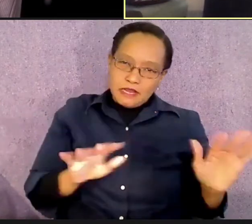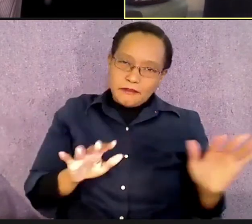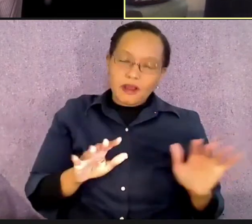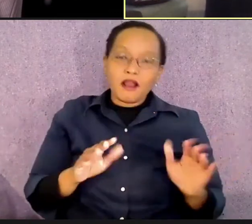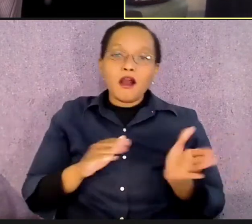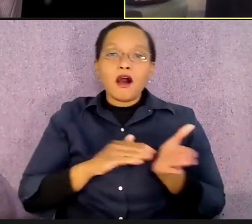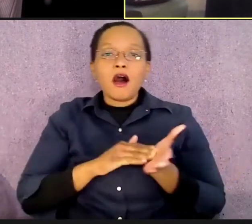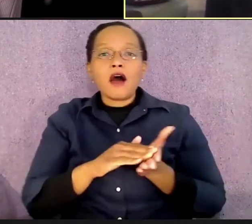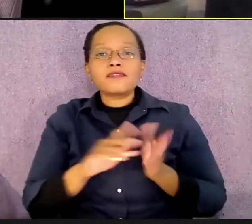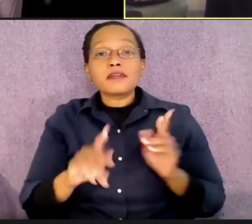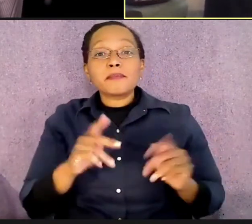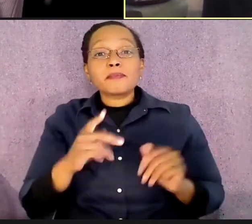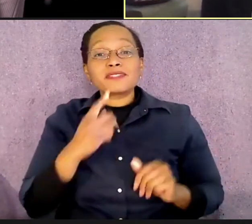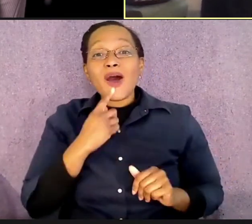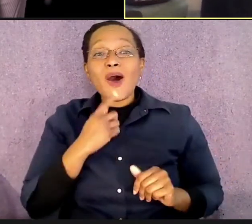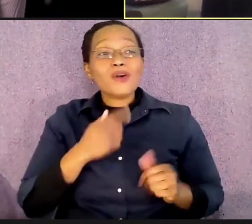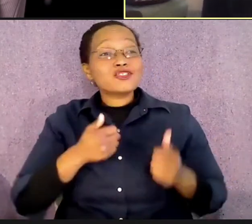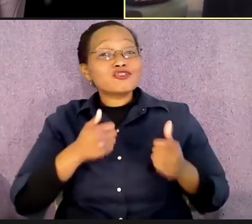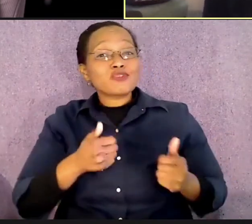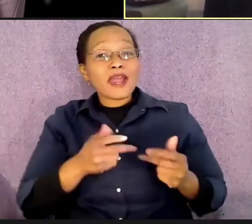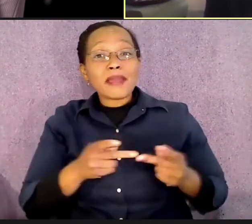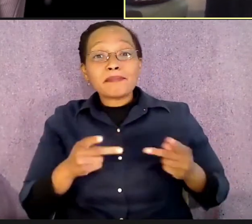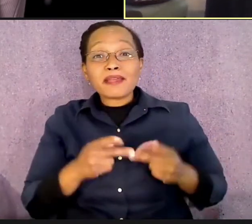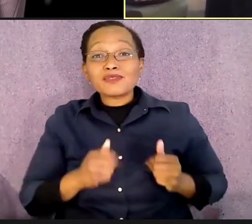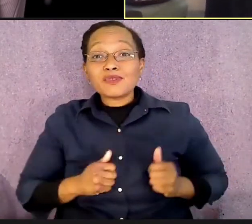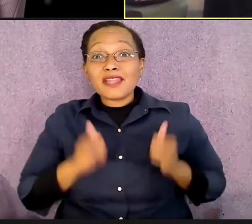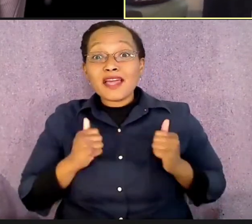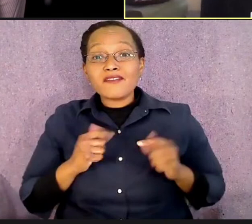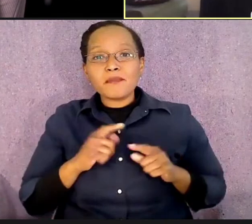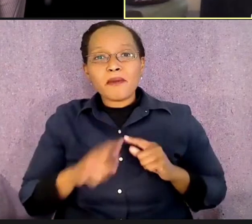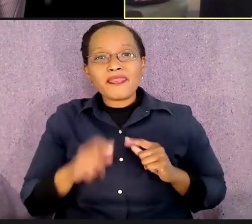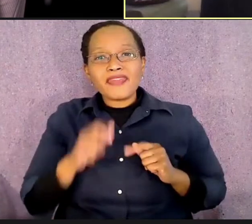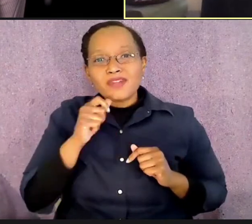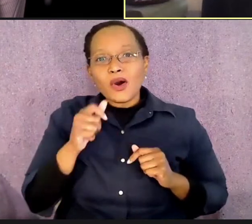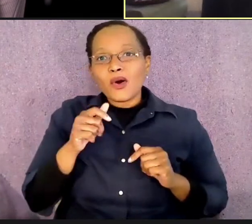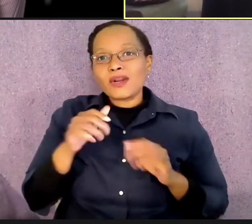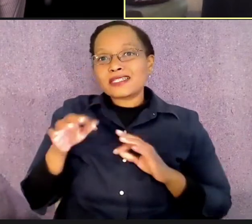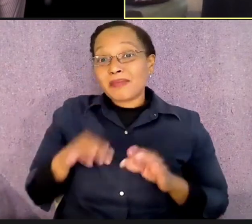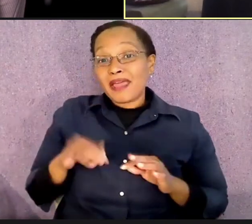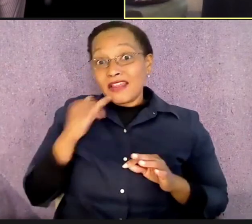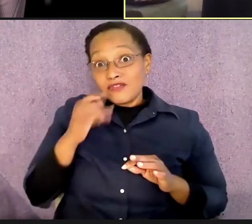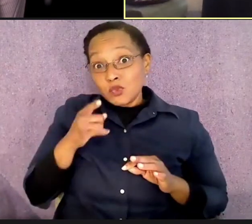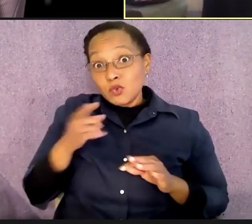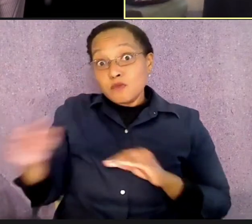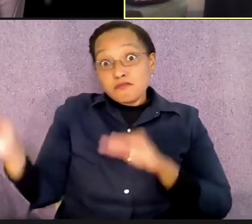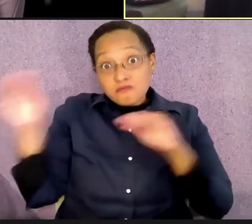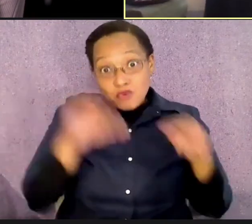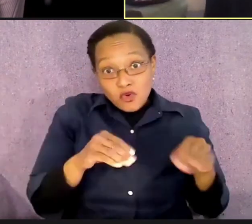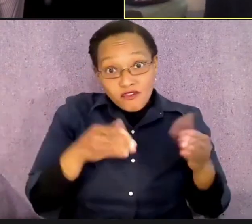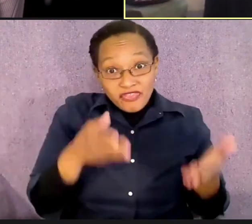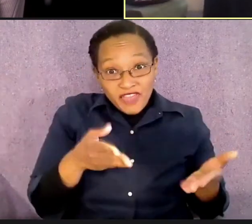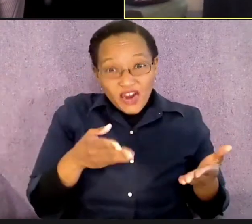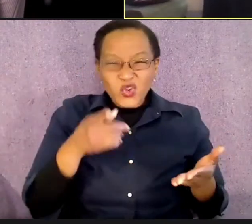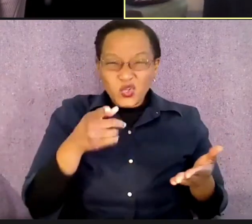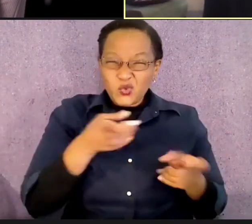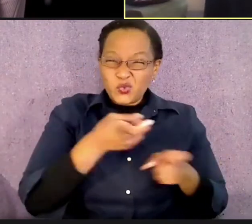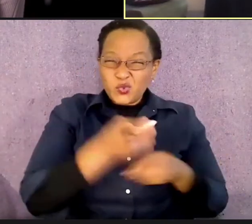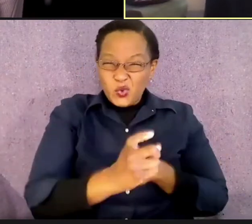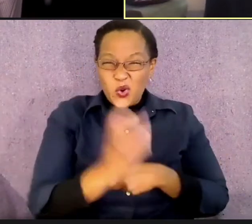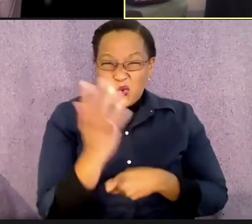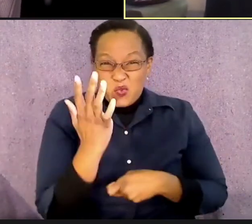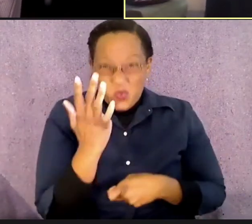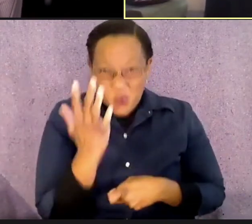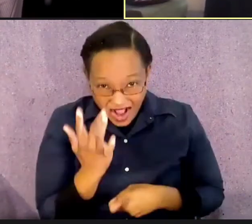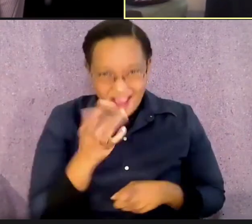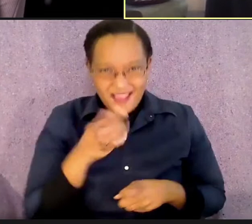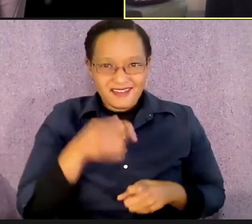live that doesn't account for the fact that if you move here, you're actually ruining why it's a great place to live. Yeah. So especially if you're moving here to